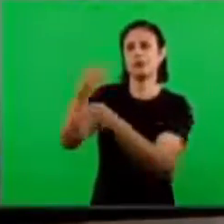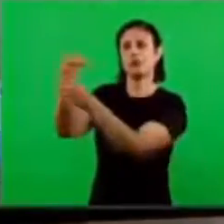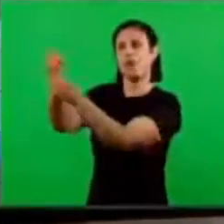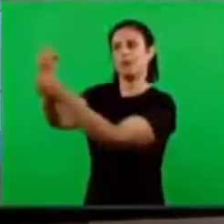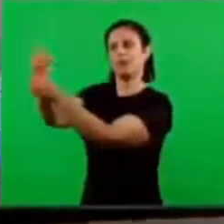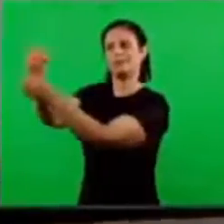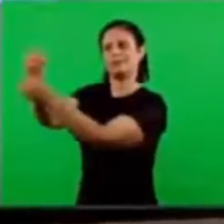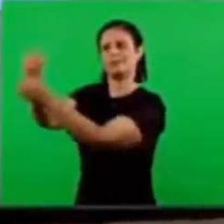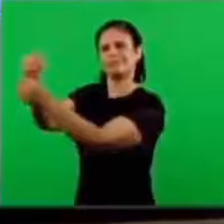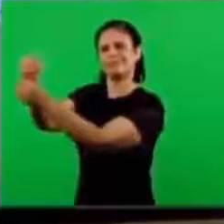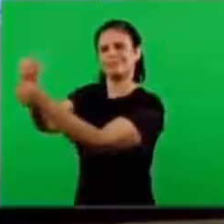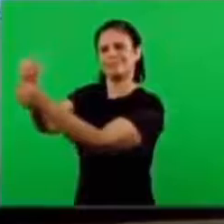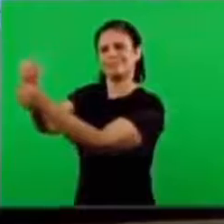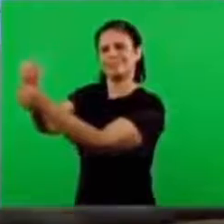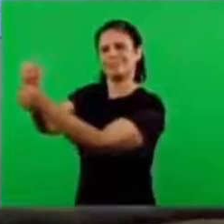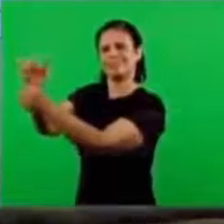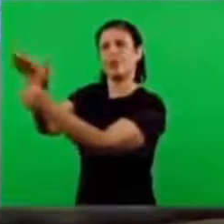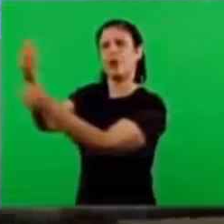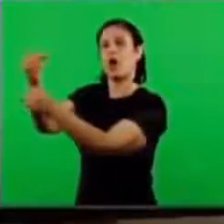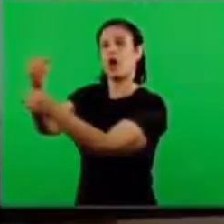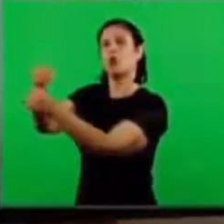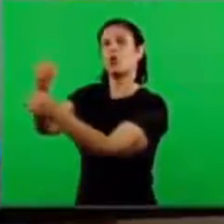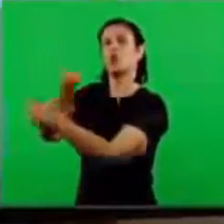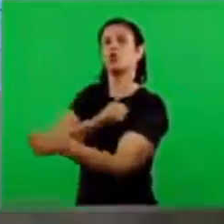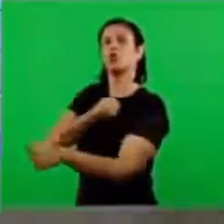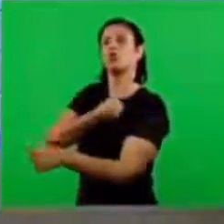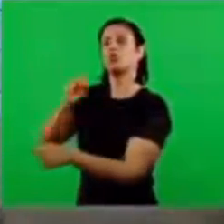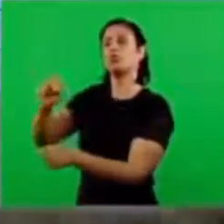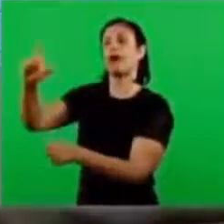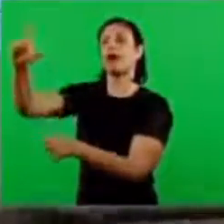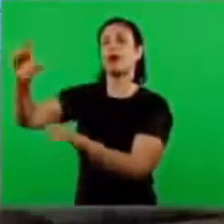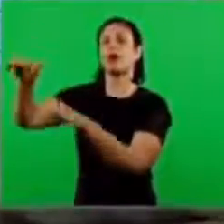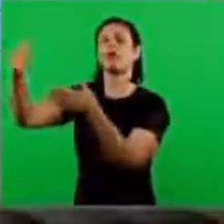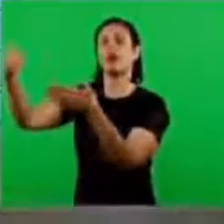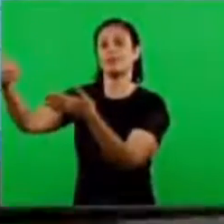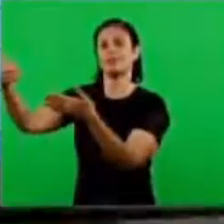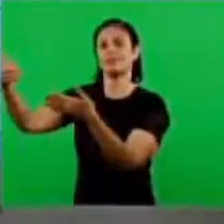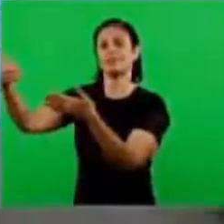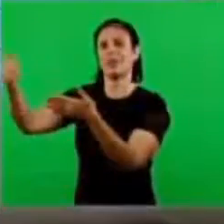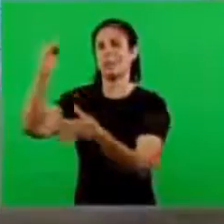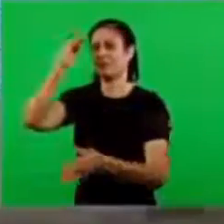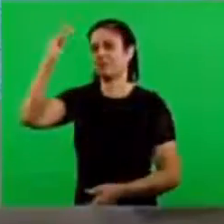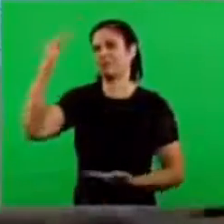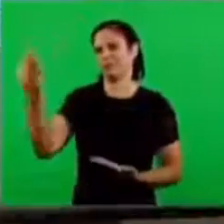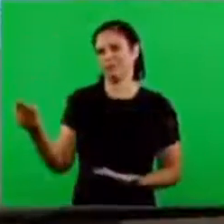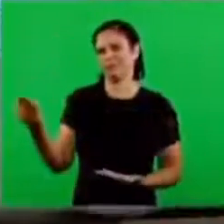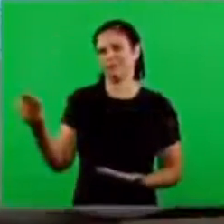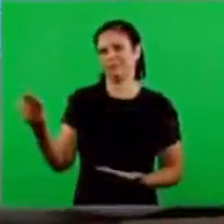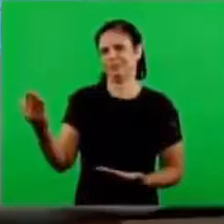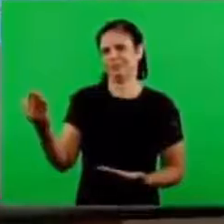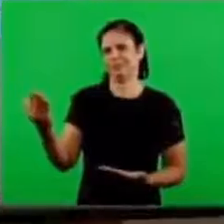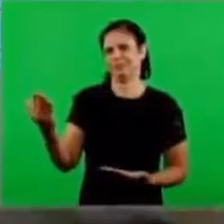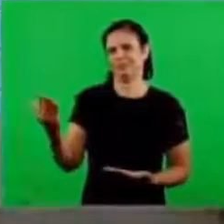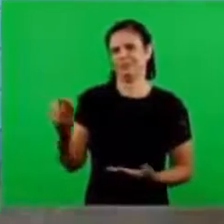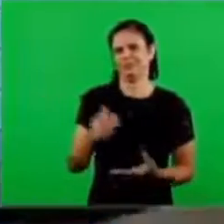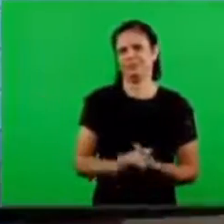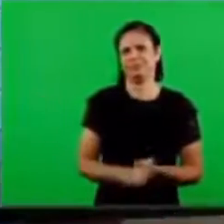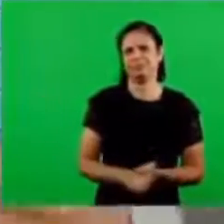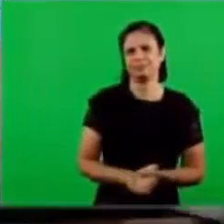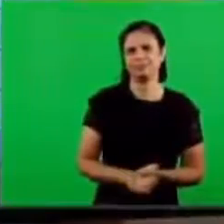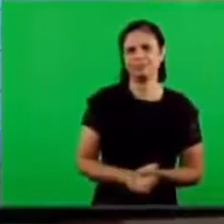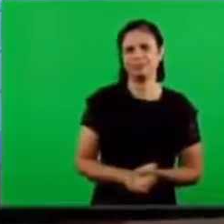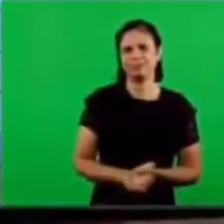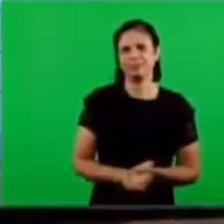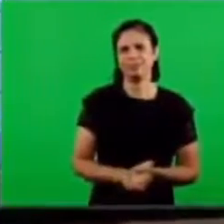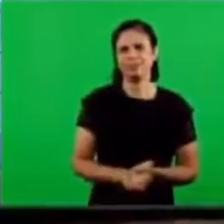Death is the service under the law, yes. So now nine is death revelational. Death